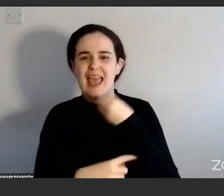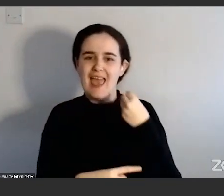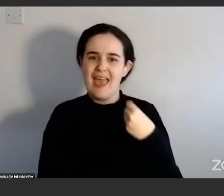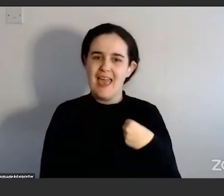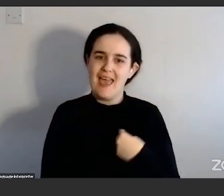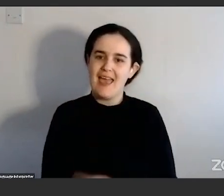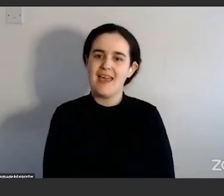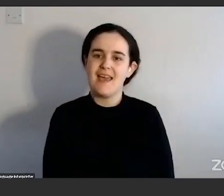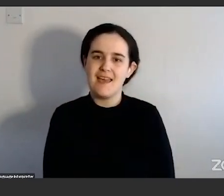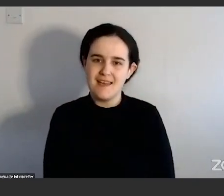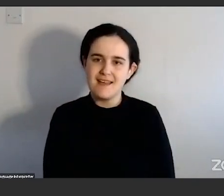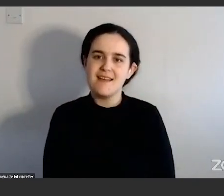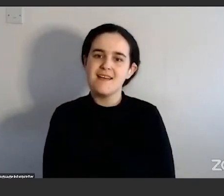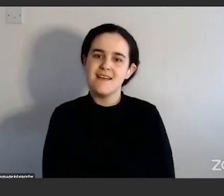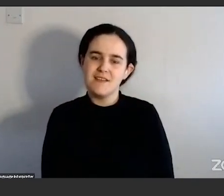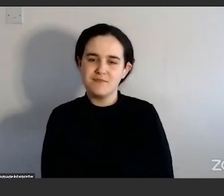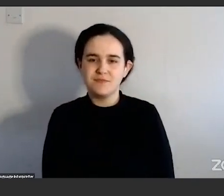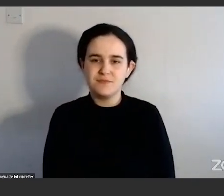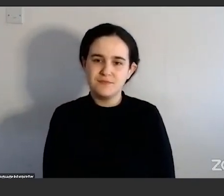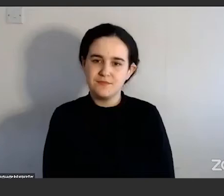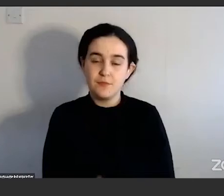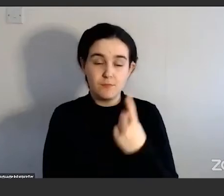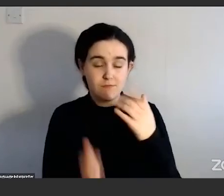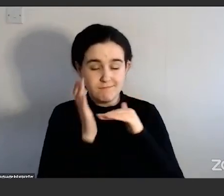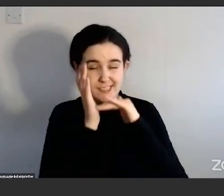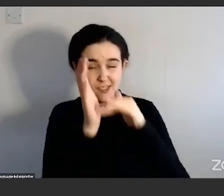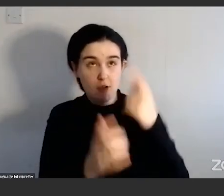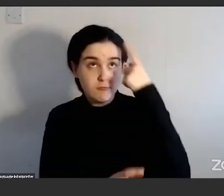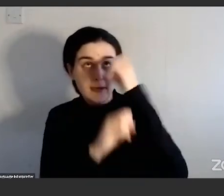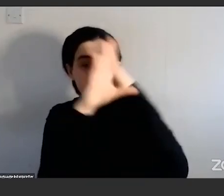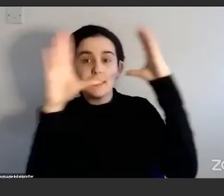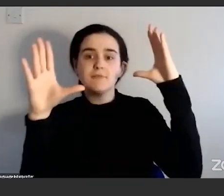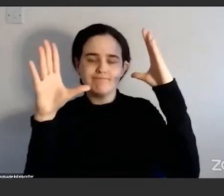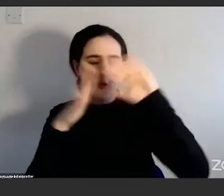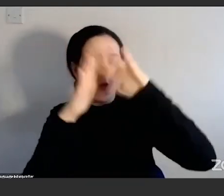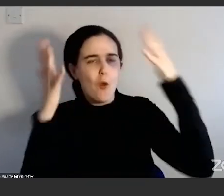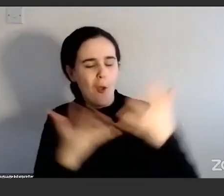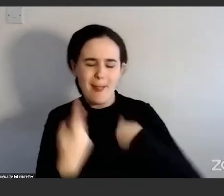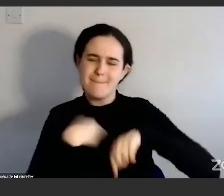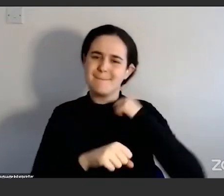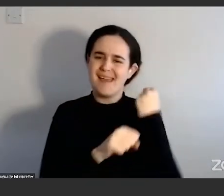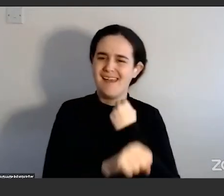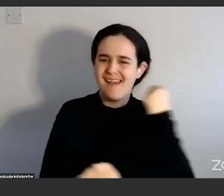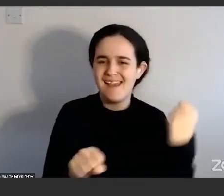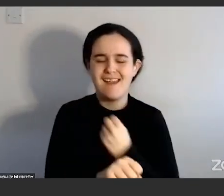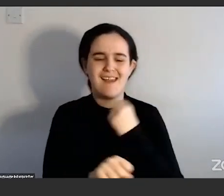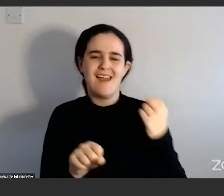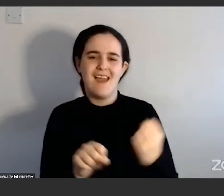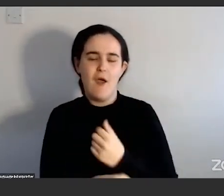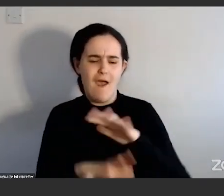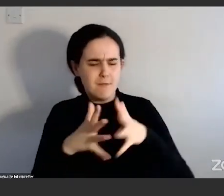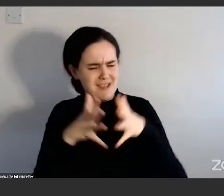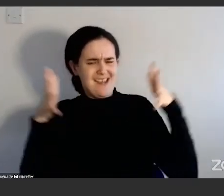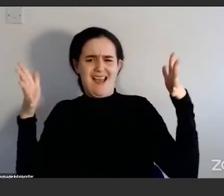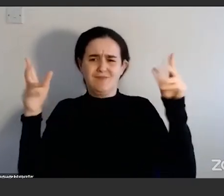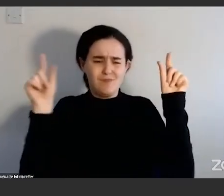take. A million dreams for the world we're gonna make. However big, however small,